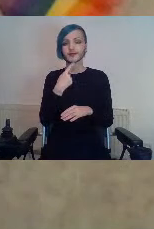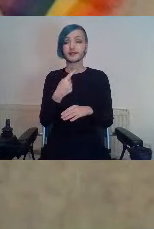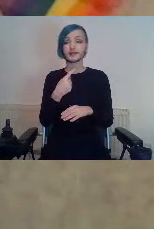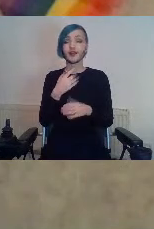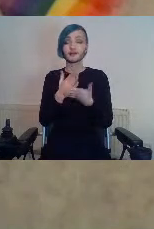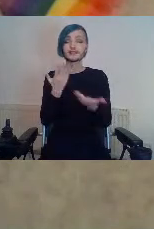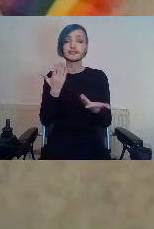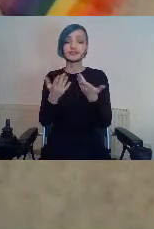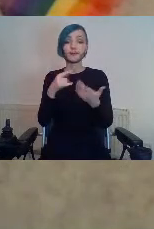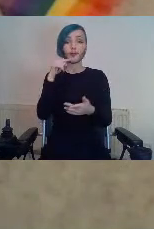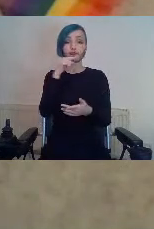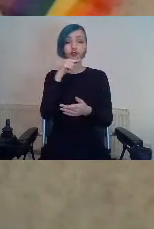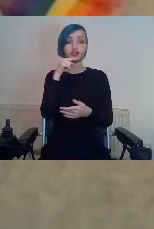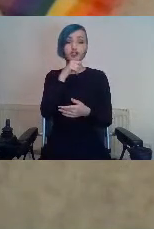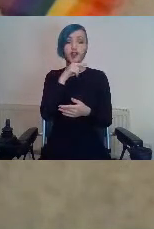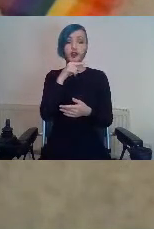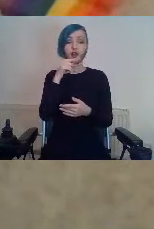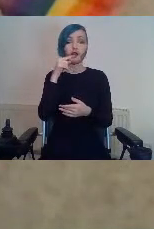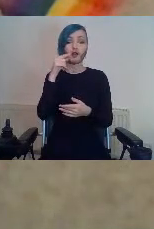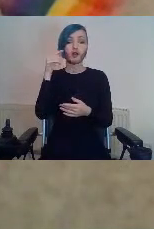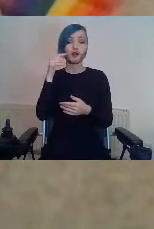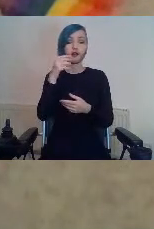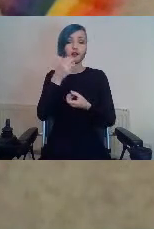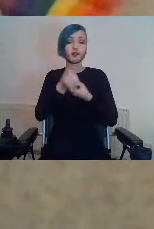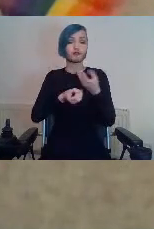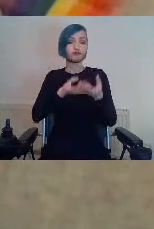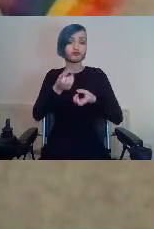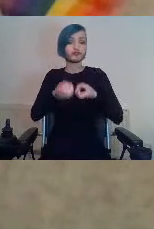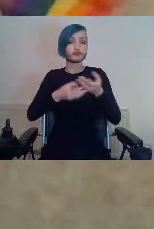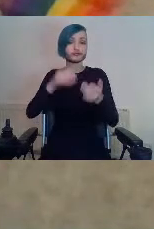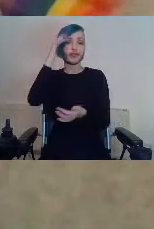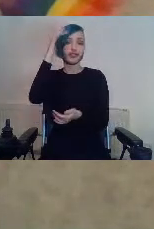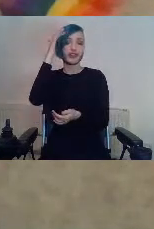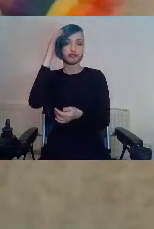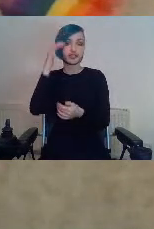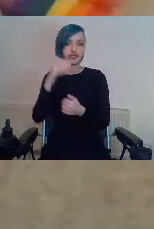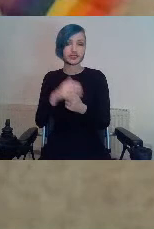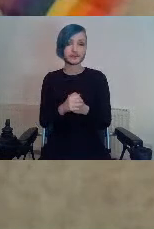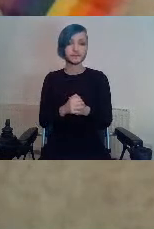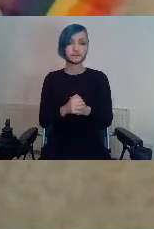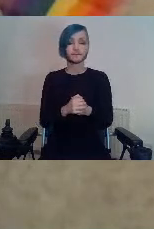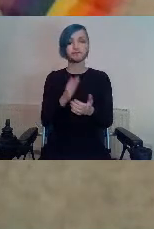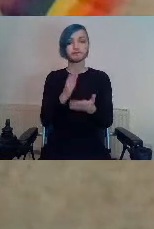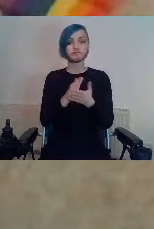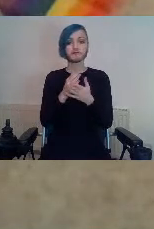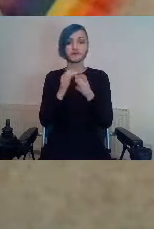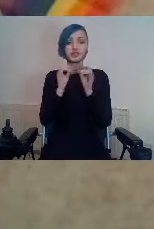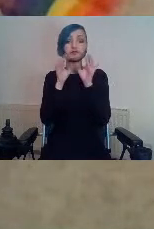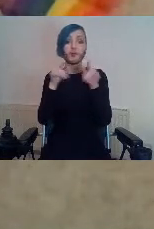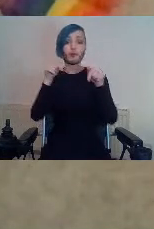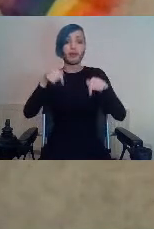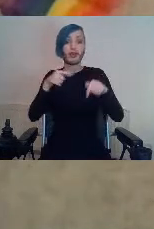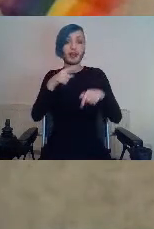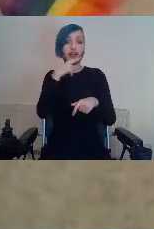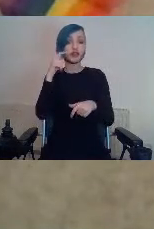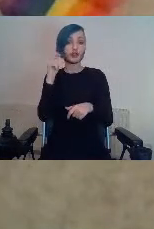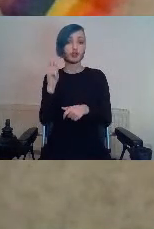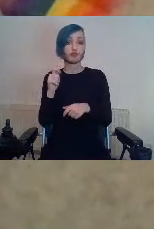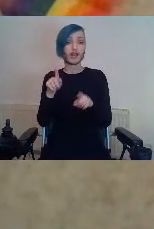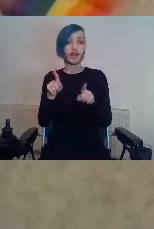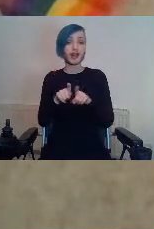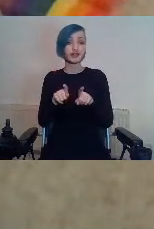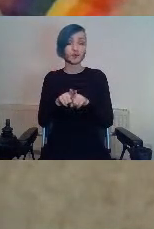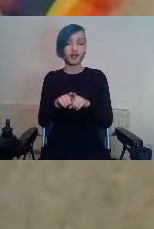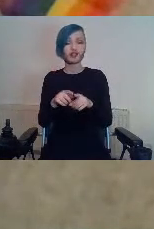we also have. It's quite popular in some circles in Ukraine, anti-propaganda rhetoric